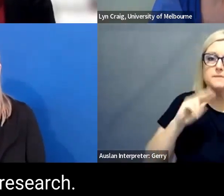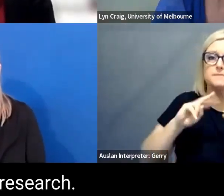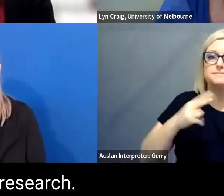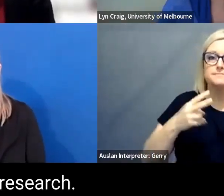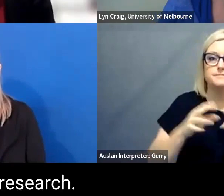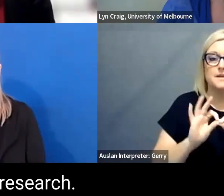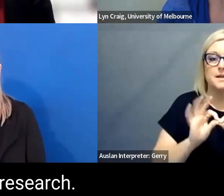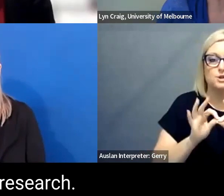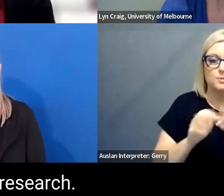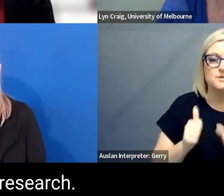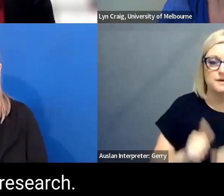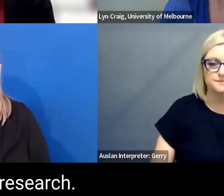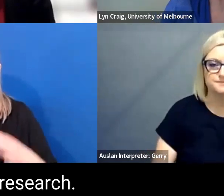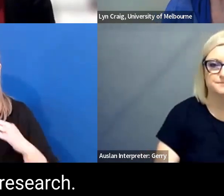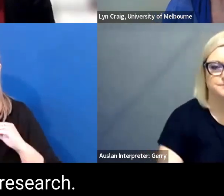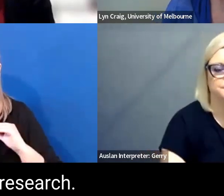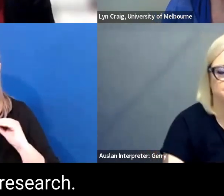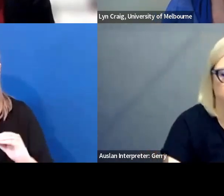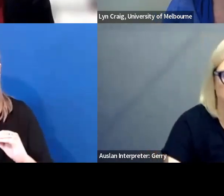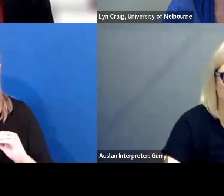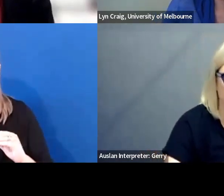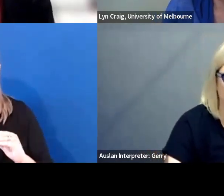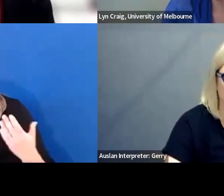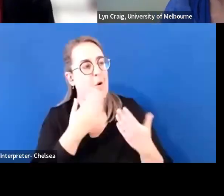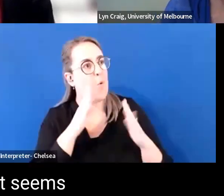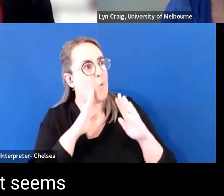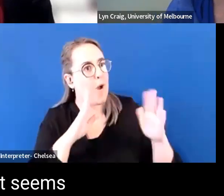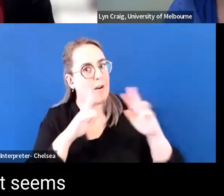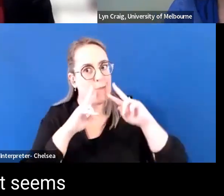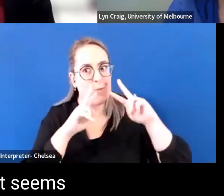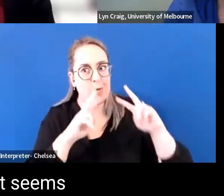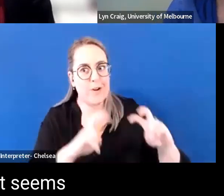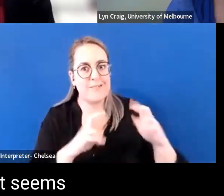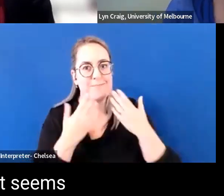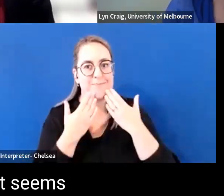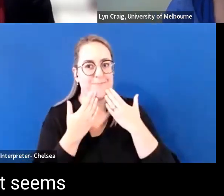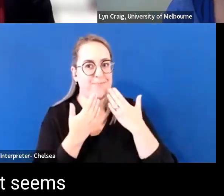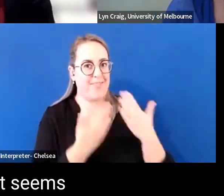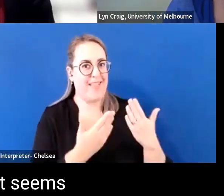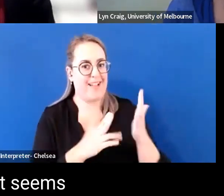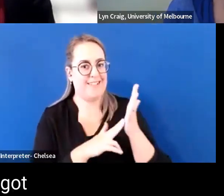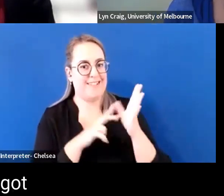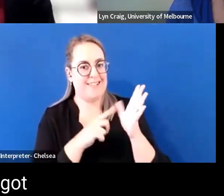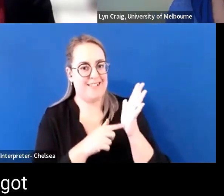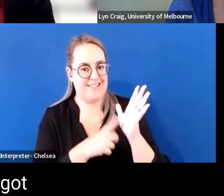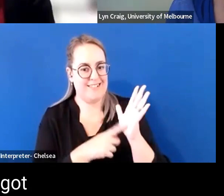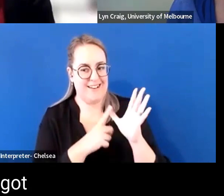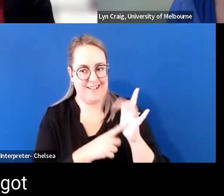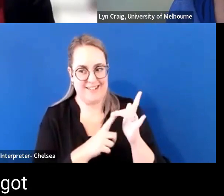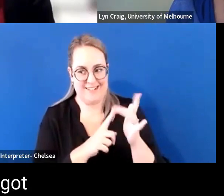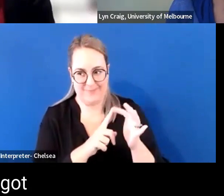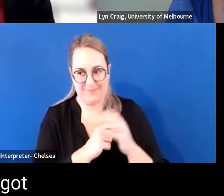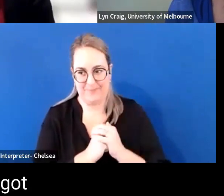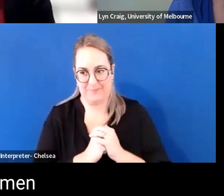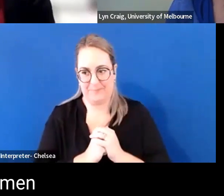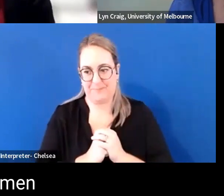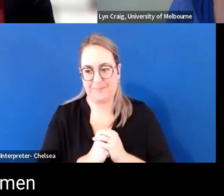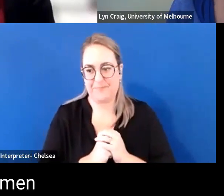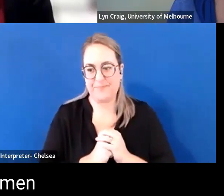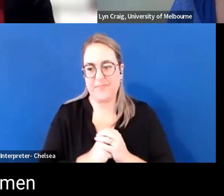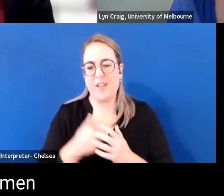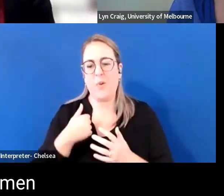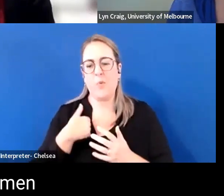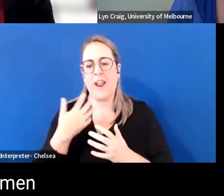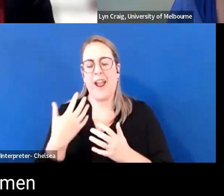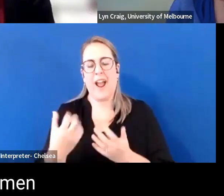It's wonderful research. Thanks very much, Natalie. But yes, what seems to be behind this is that we've got structural issues about